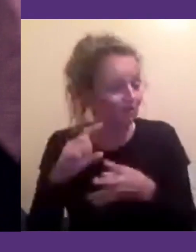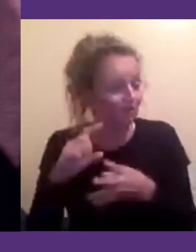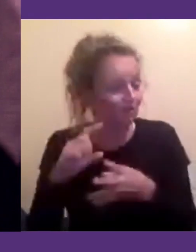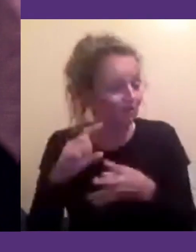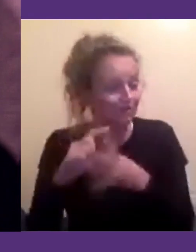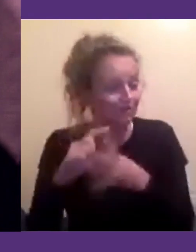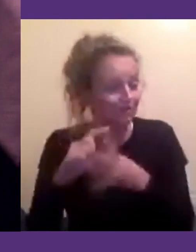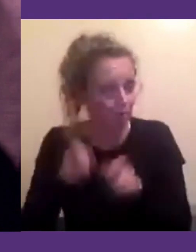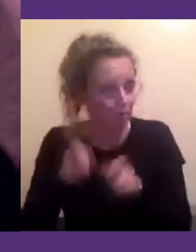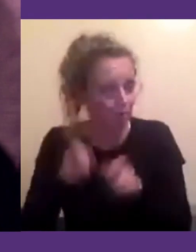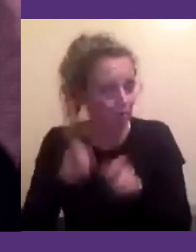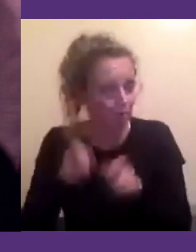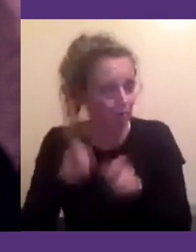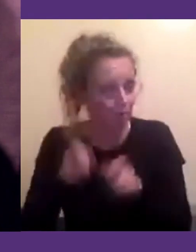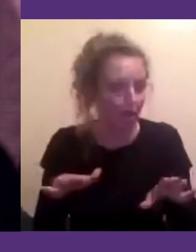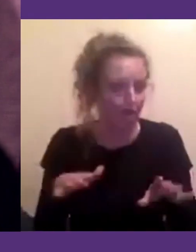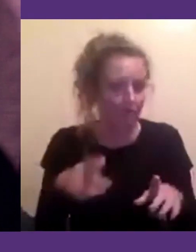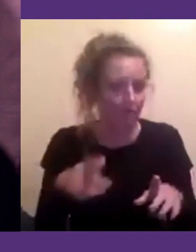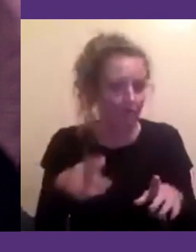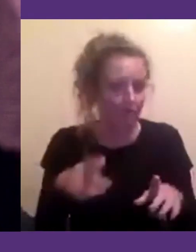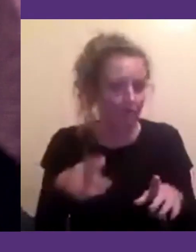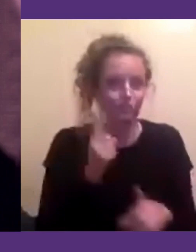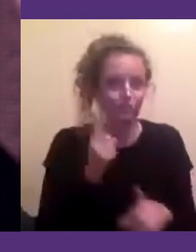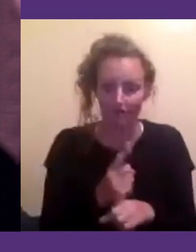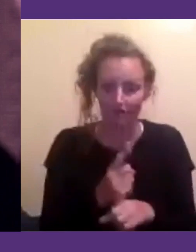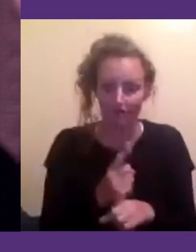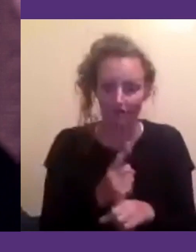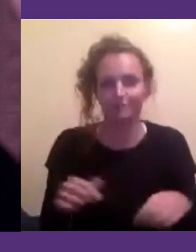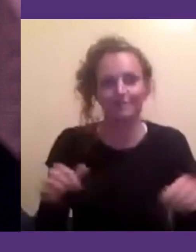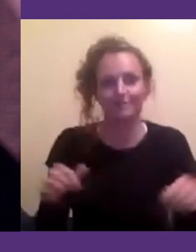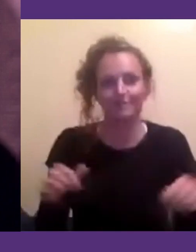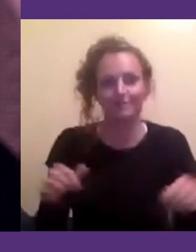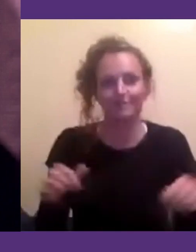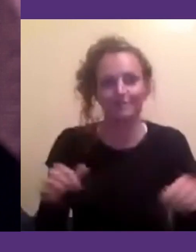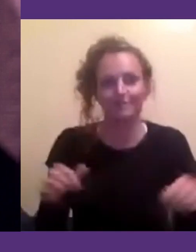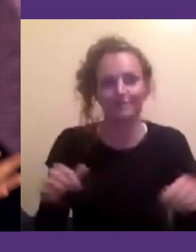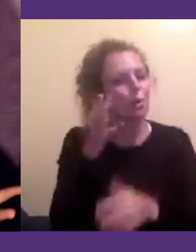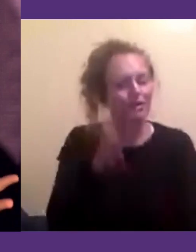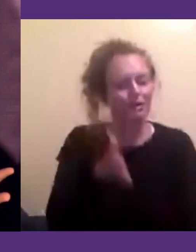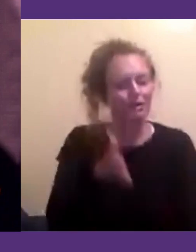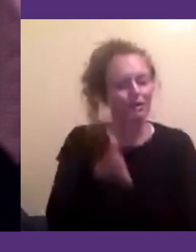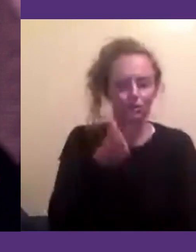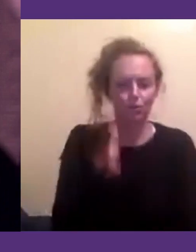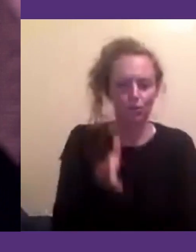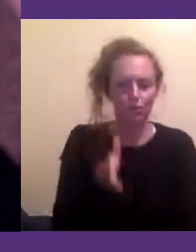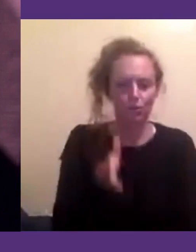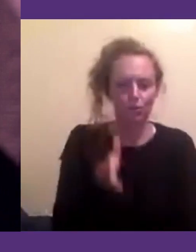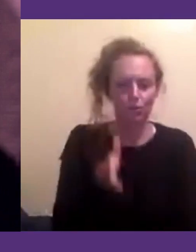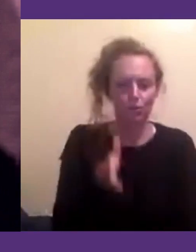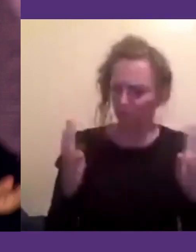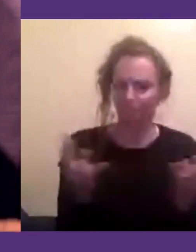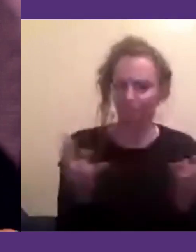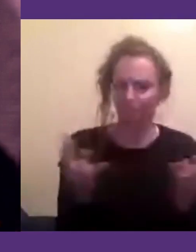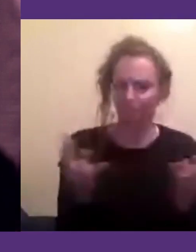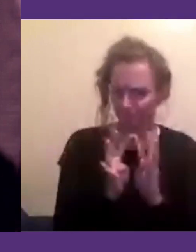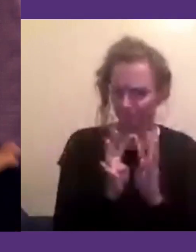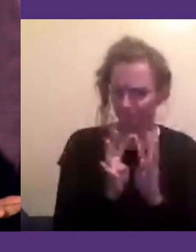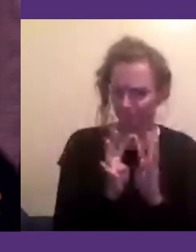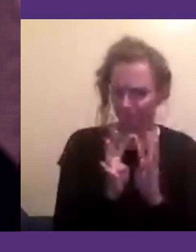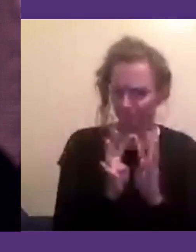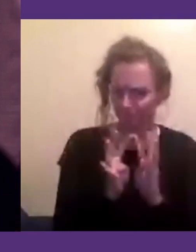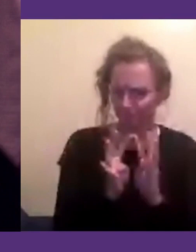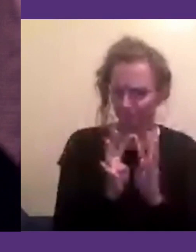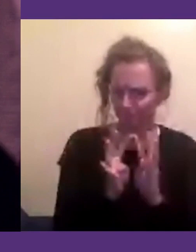disabled people in that space, because ultimately you want to represent, the people that you represent, or